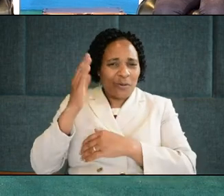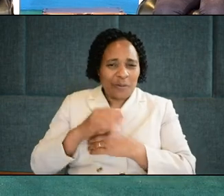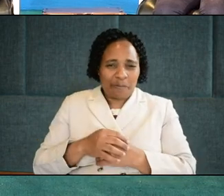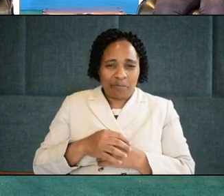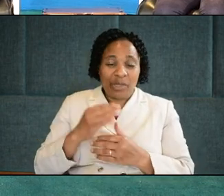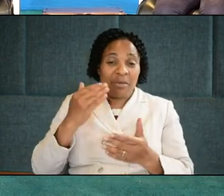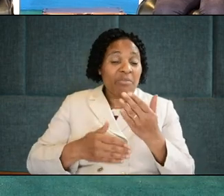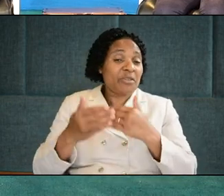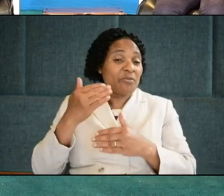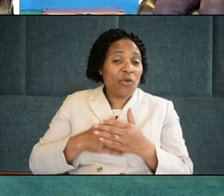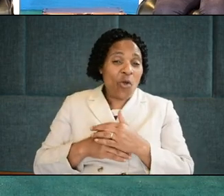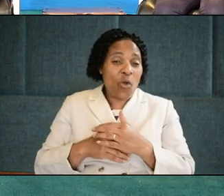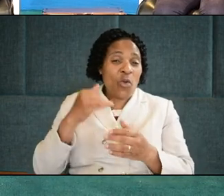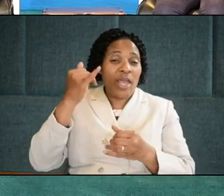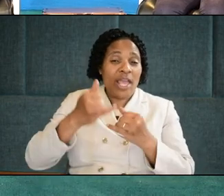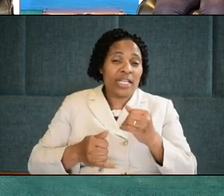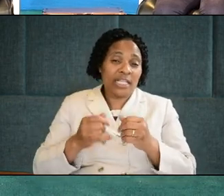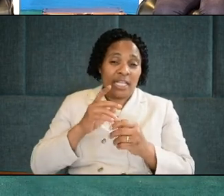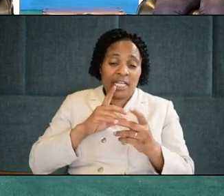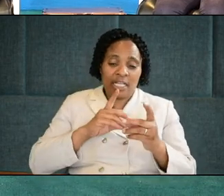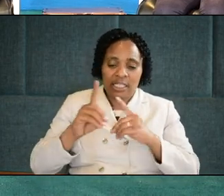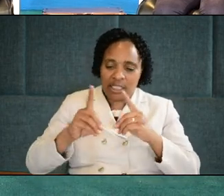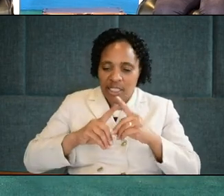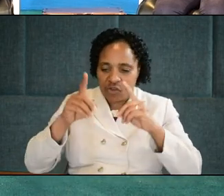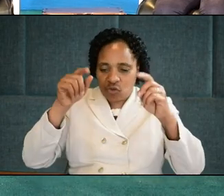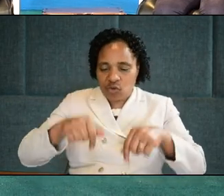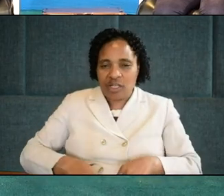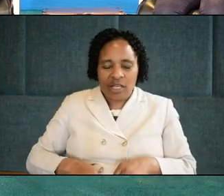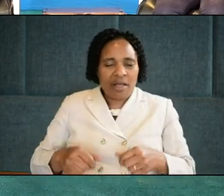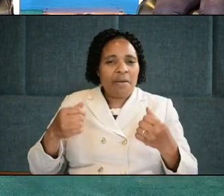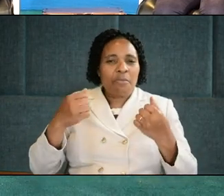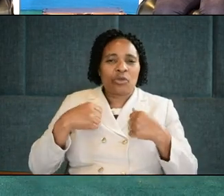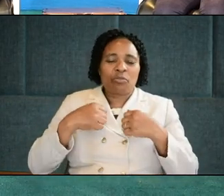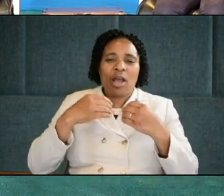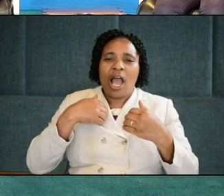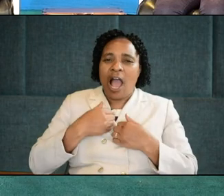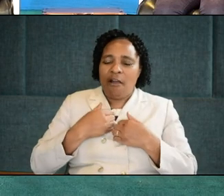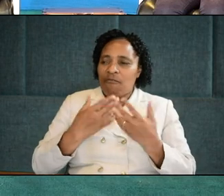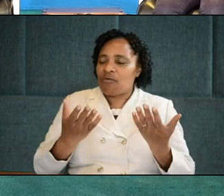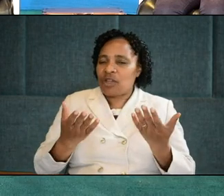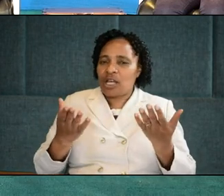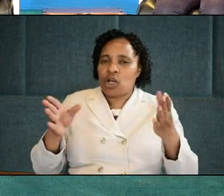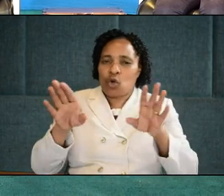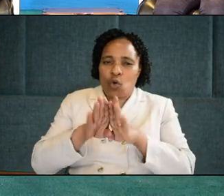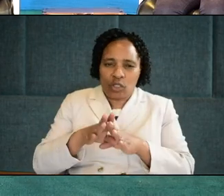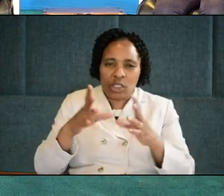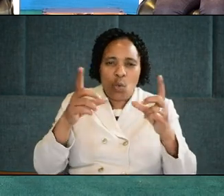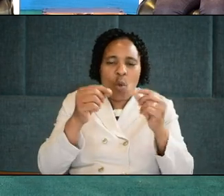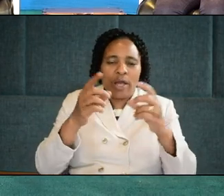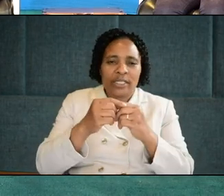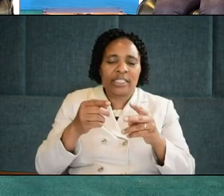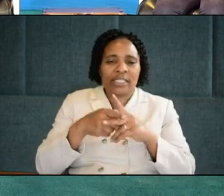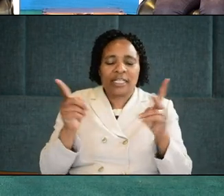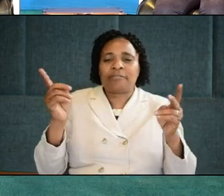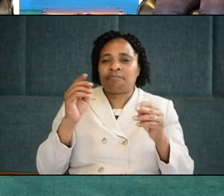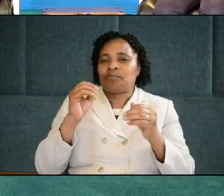before we get to the end of our discussion today, I'd like to get some parting shots from all of you. We'll start with you, Flex.